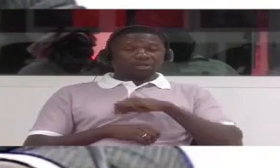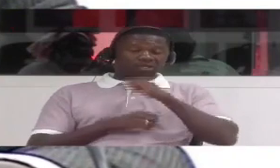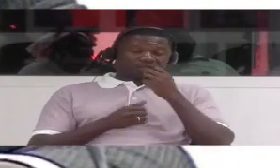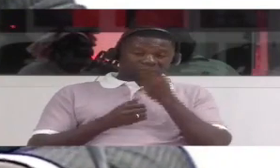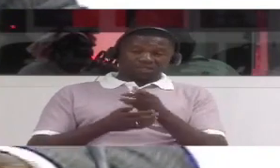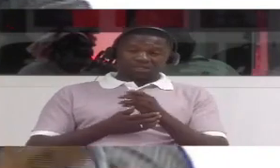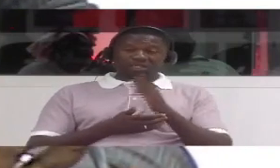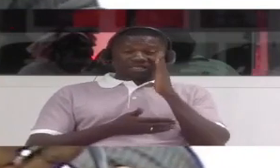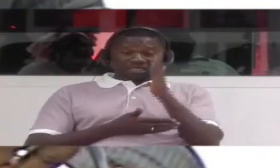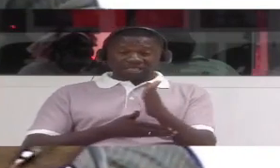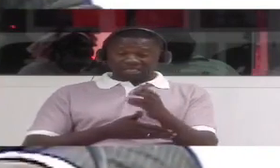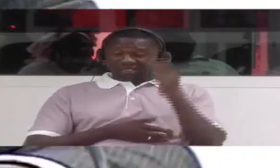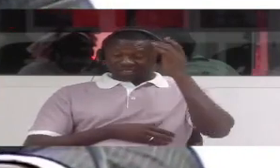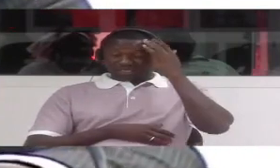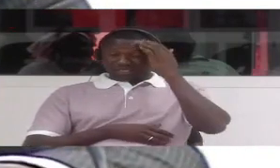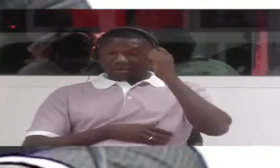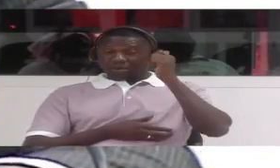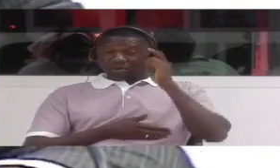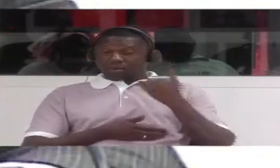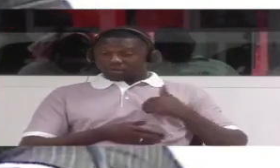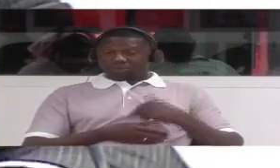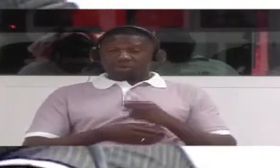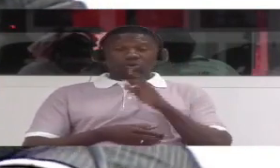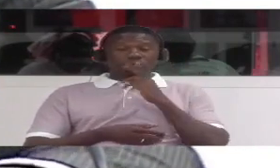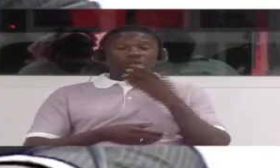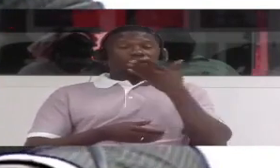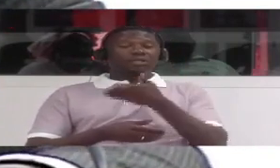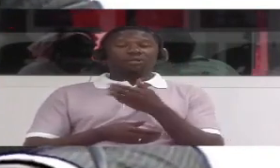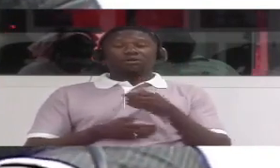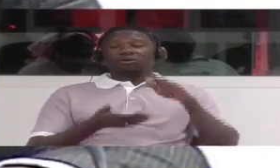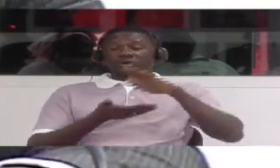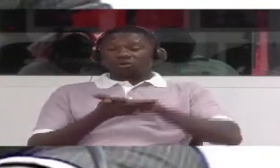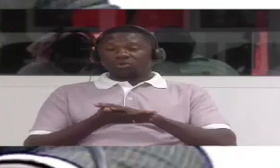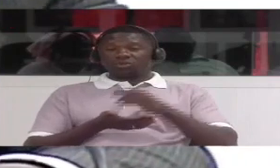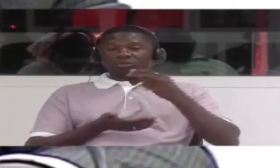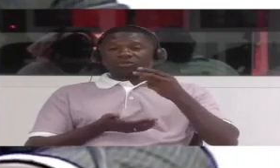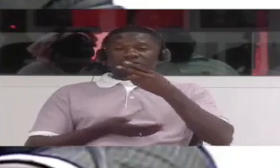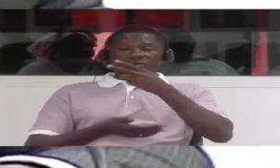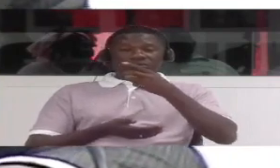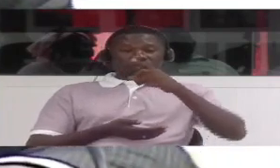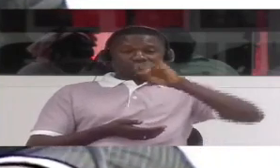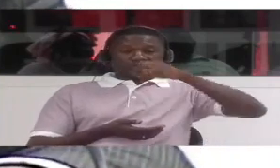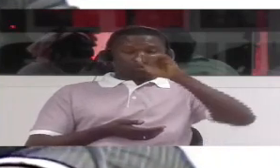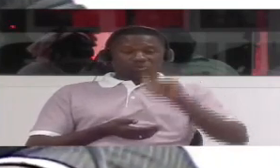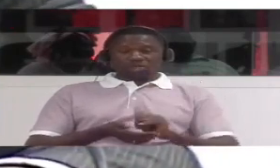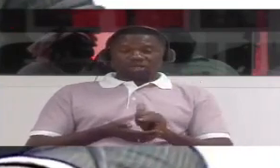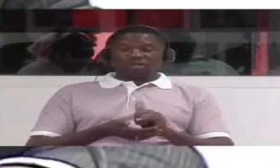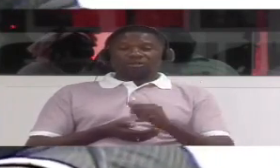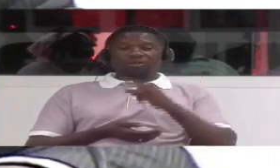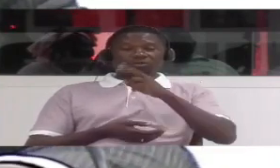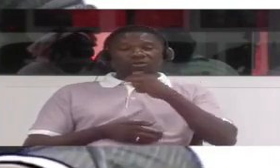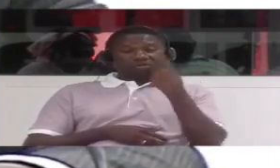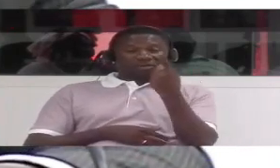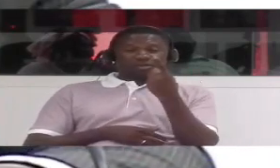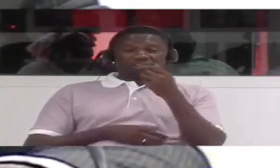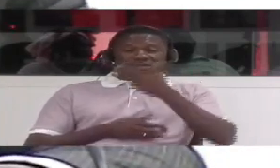to any political parties, who were here on July the 21st, 1994, and they knew the Gambia